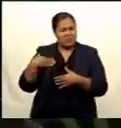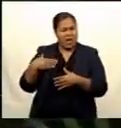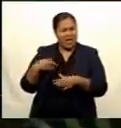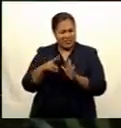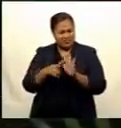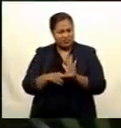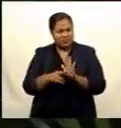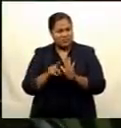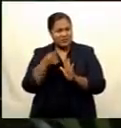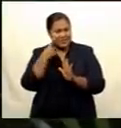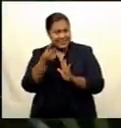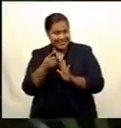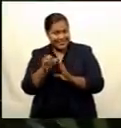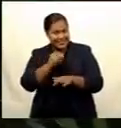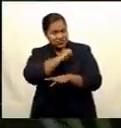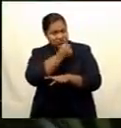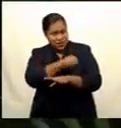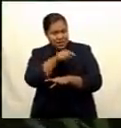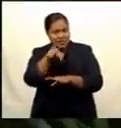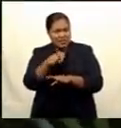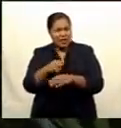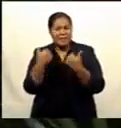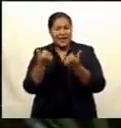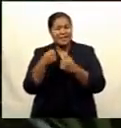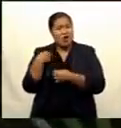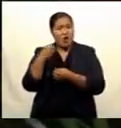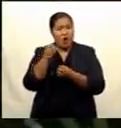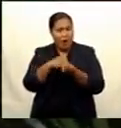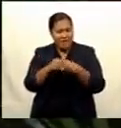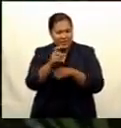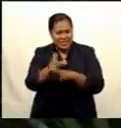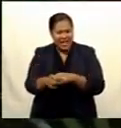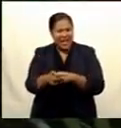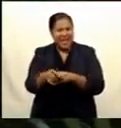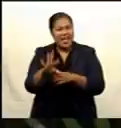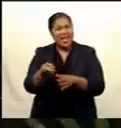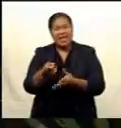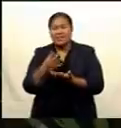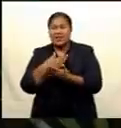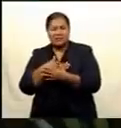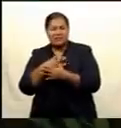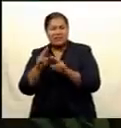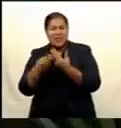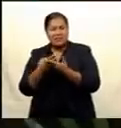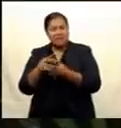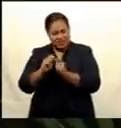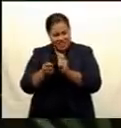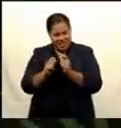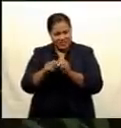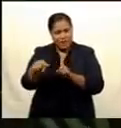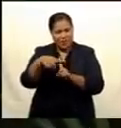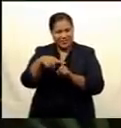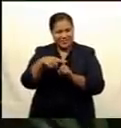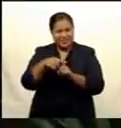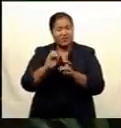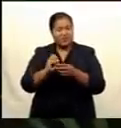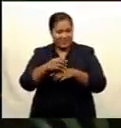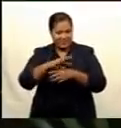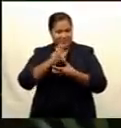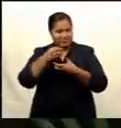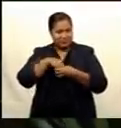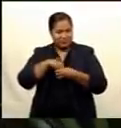since been strengthened, a number of officers, sailors and even their loved ones have been tested positive with the virus.